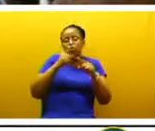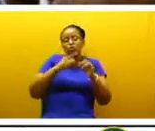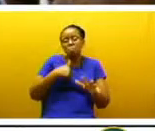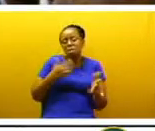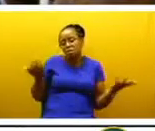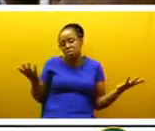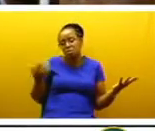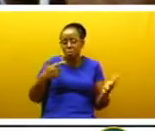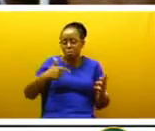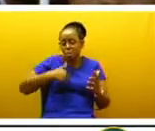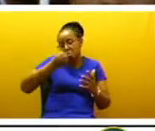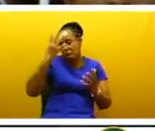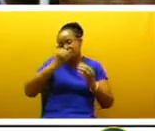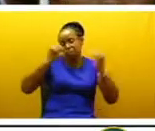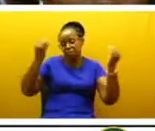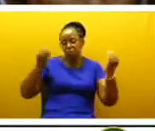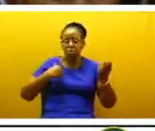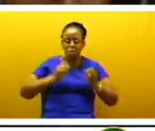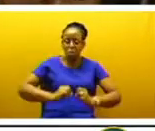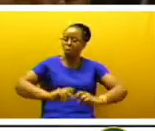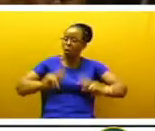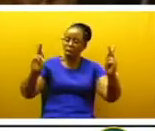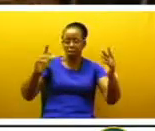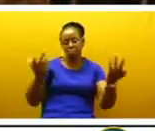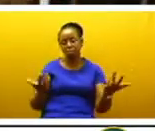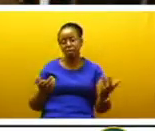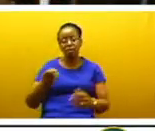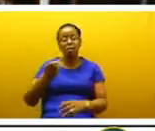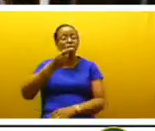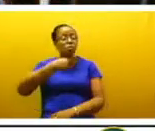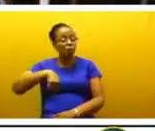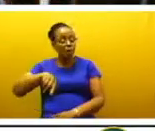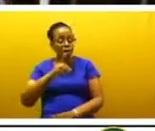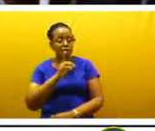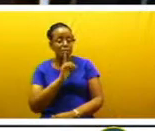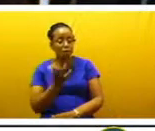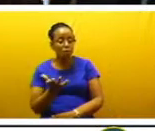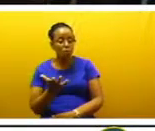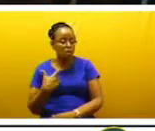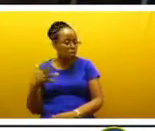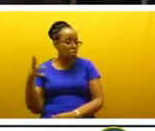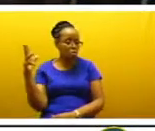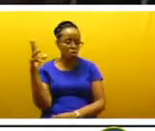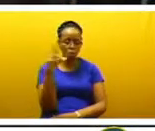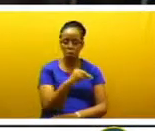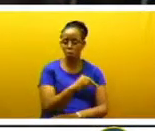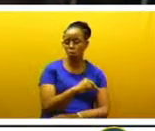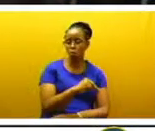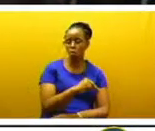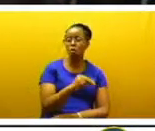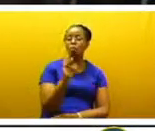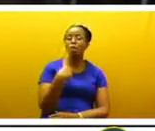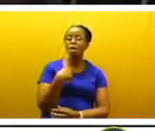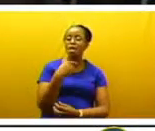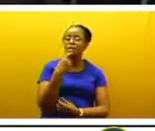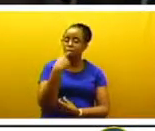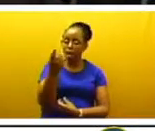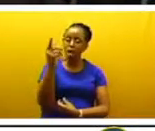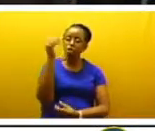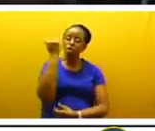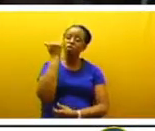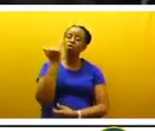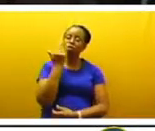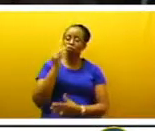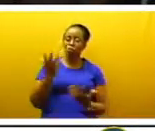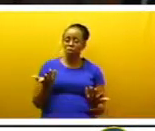it is all right. We say no, and we say to the court that not